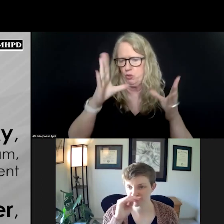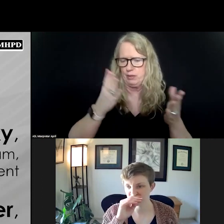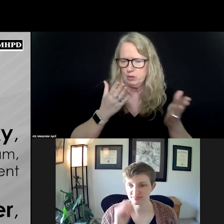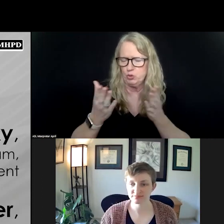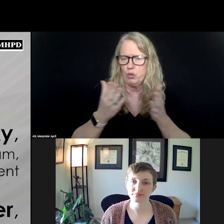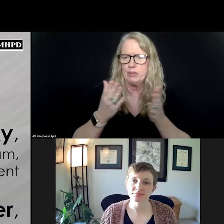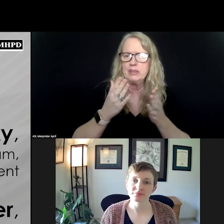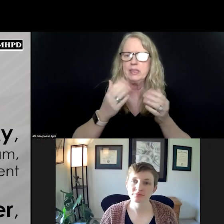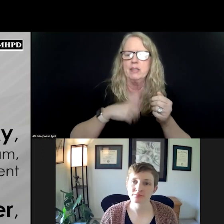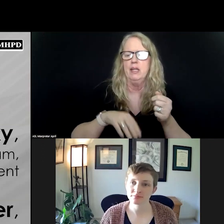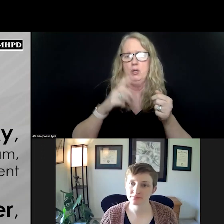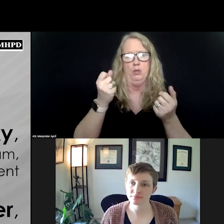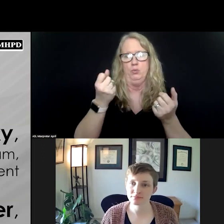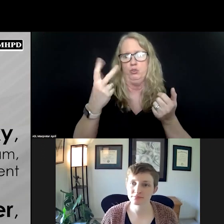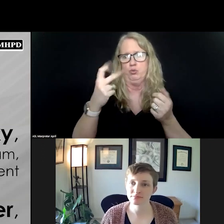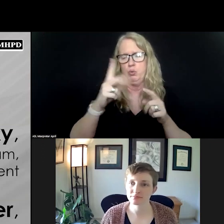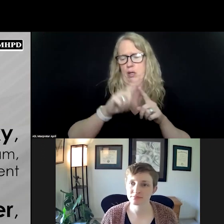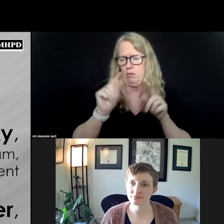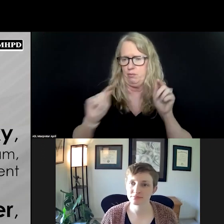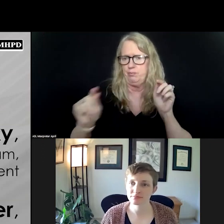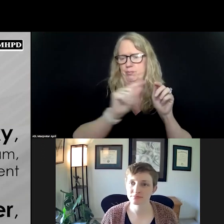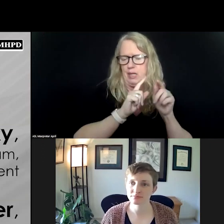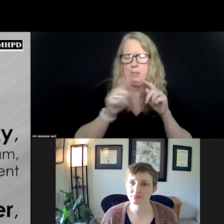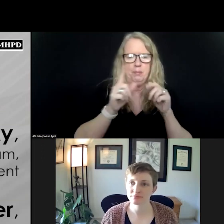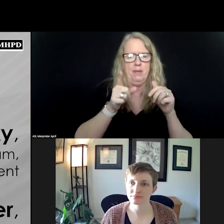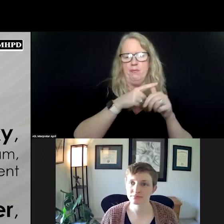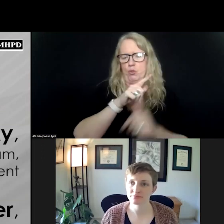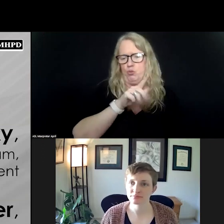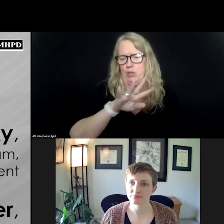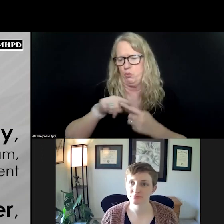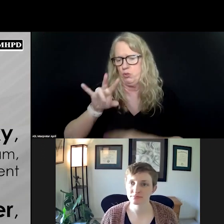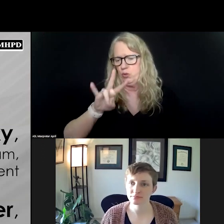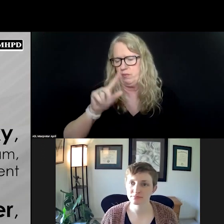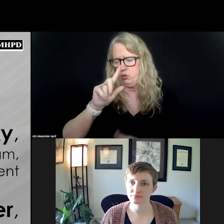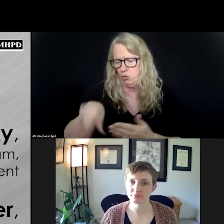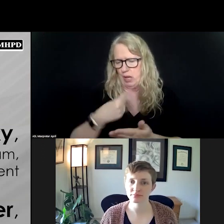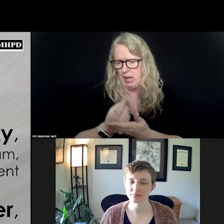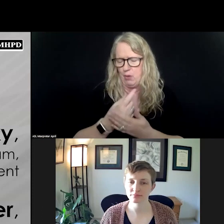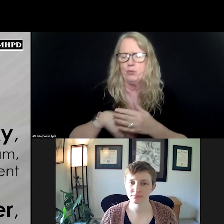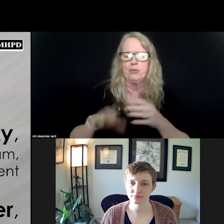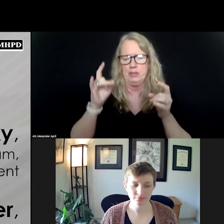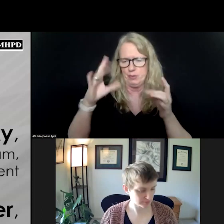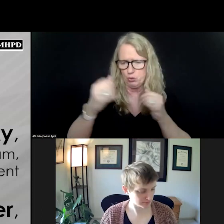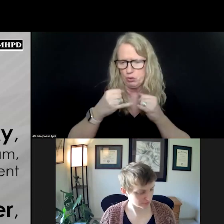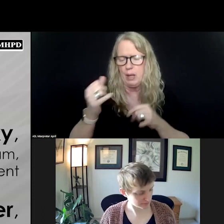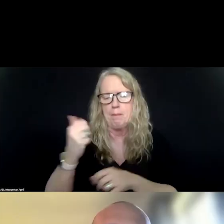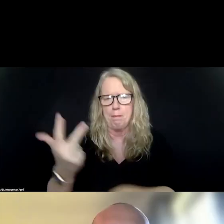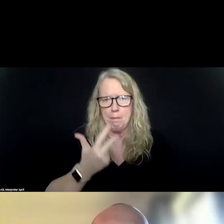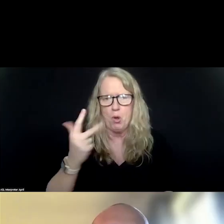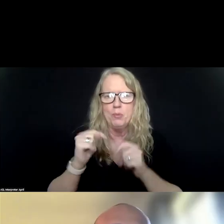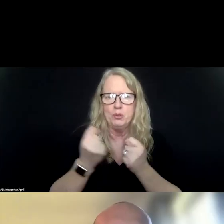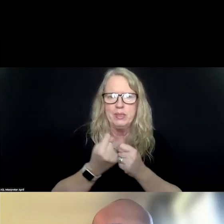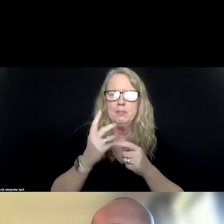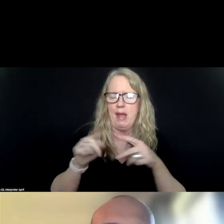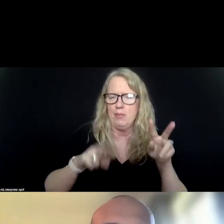within 12 counties in Arizona for the first 24 to 72 hours of crisis services, including the crisis line, mobile teams, as well as the observation